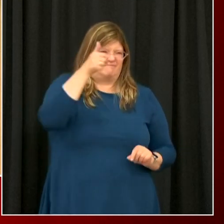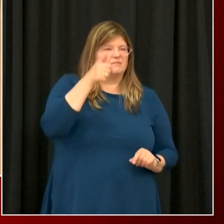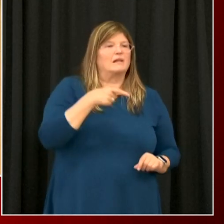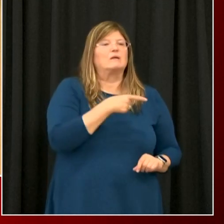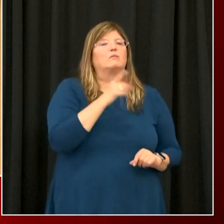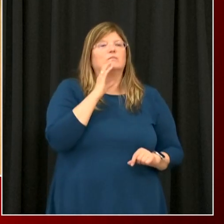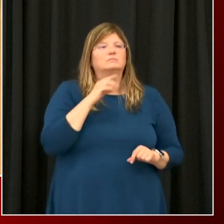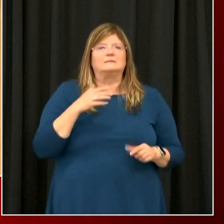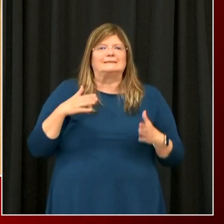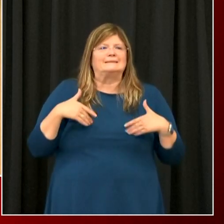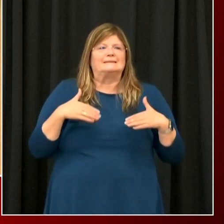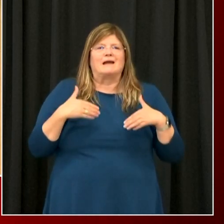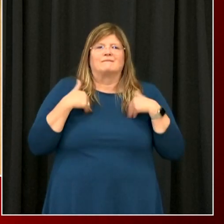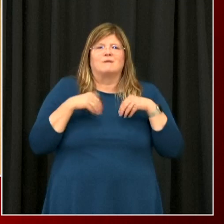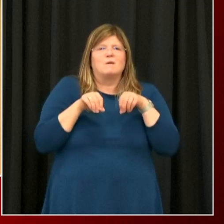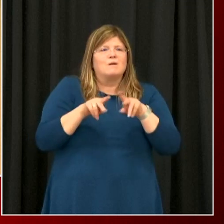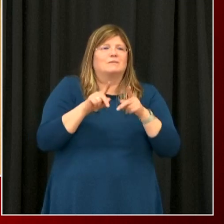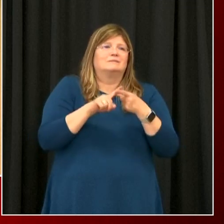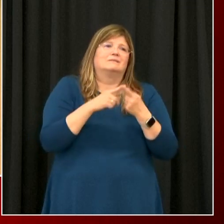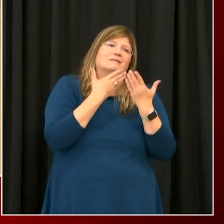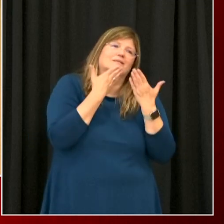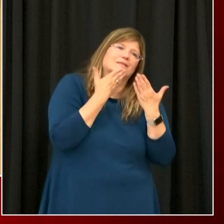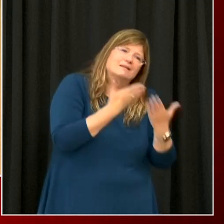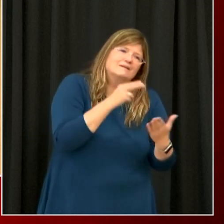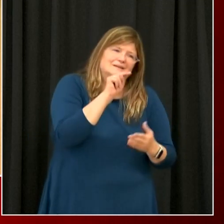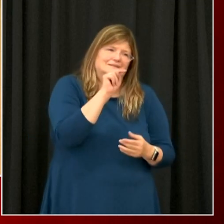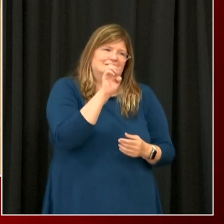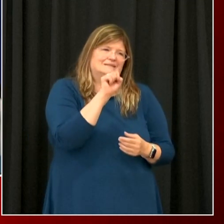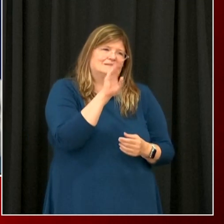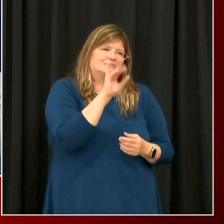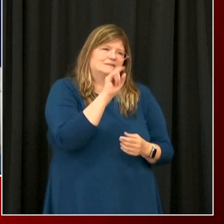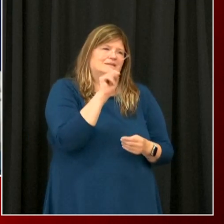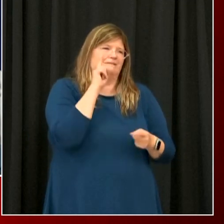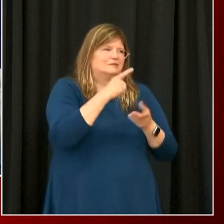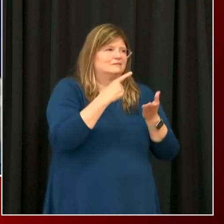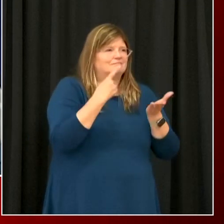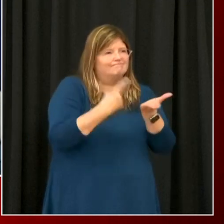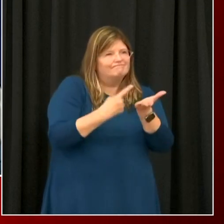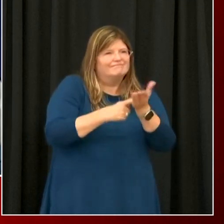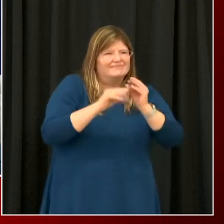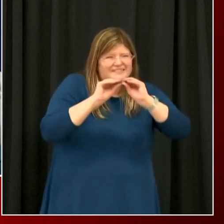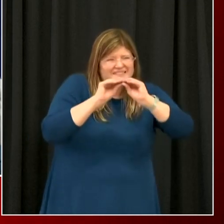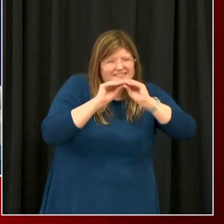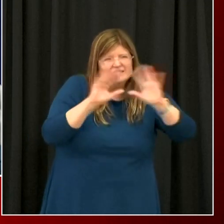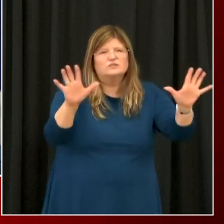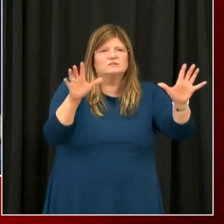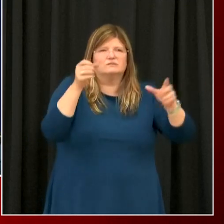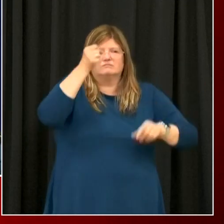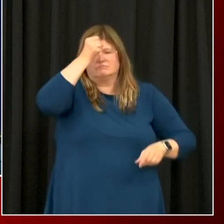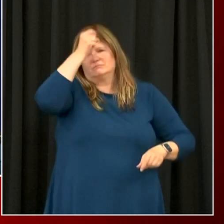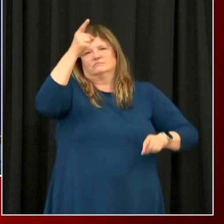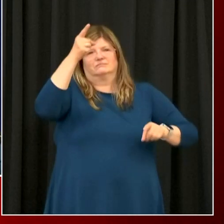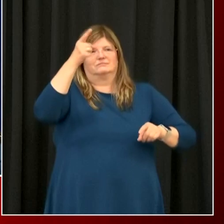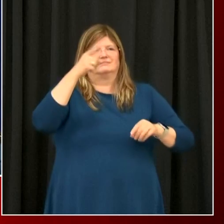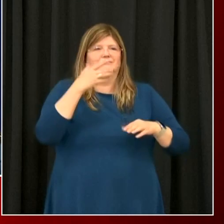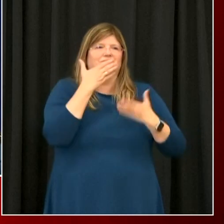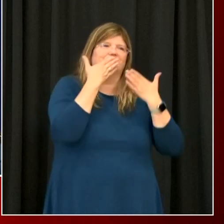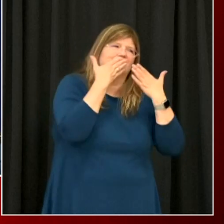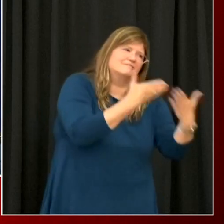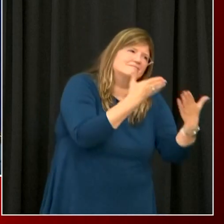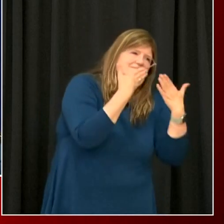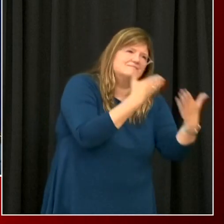Nesbitt for the steady stream of precise information that she's given to all of us to better understand this virus. Thank you, Dr. Nesbitt. Thank you,